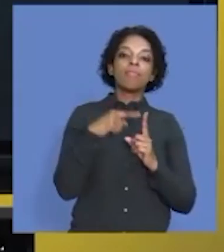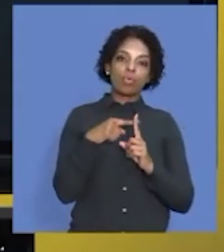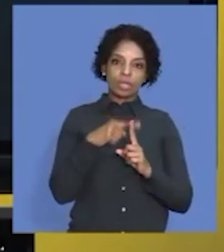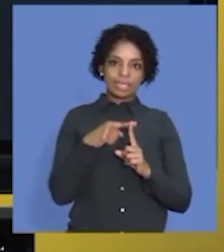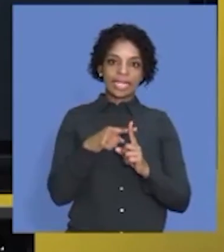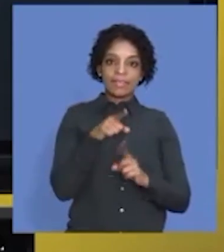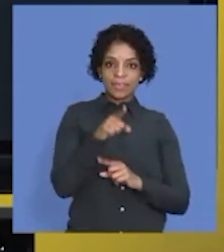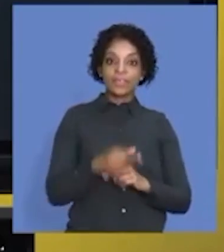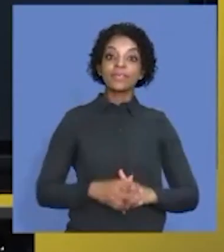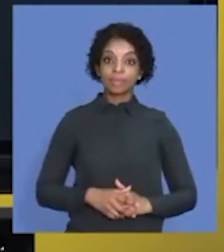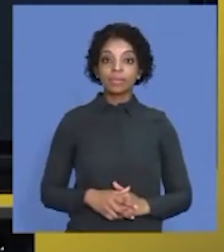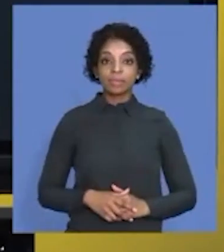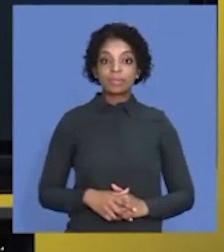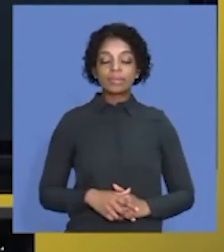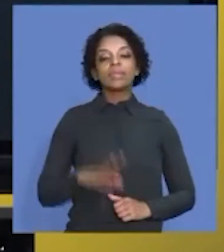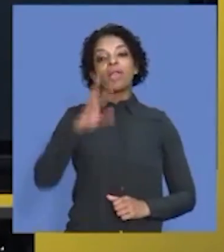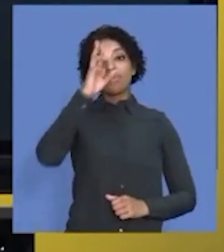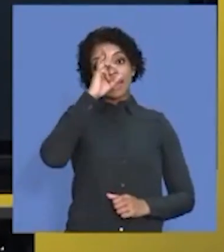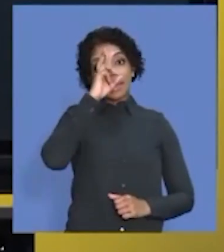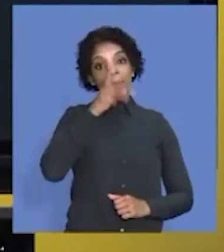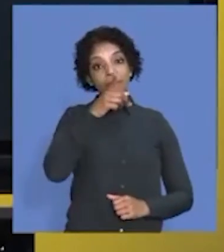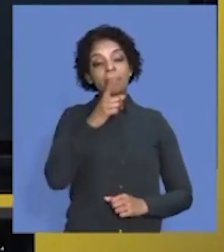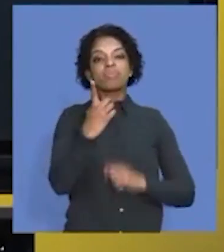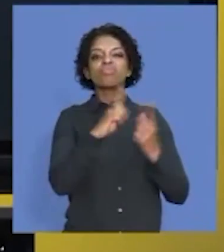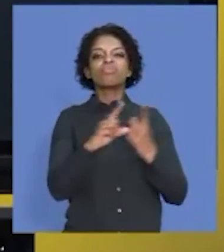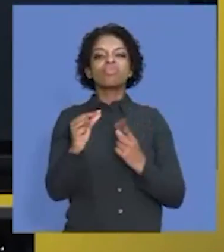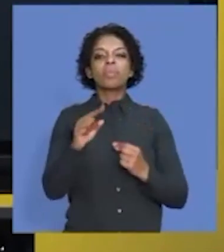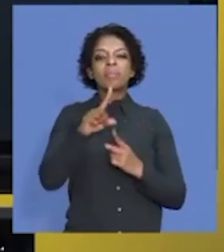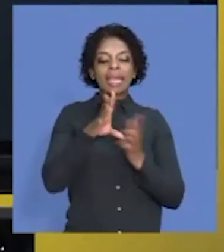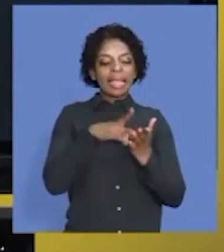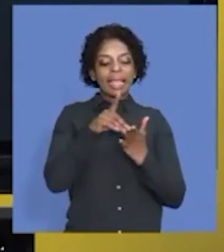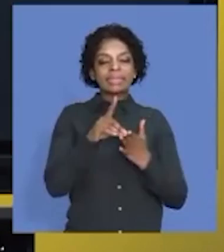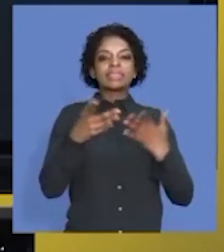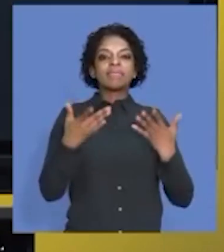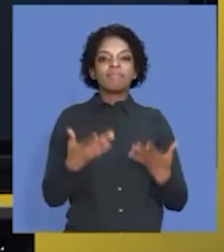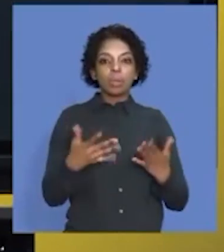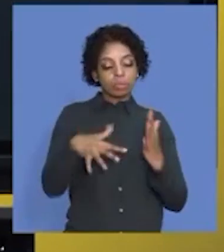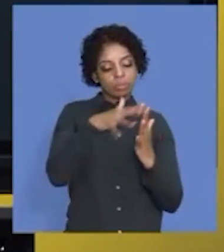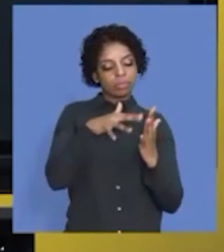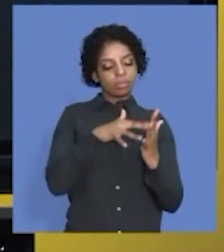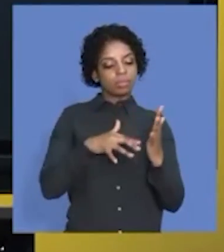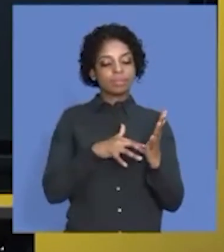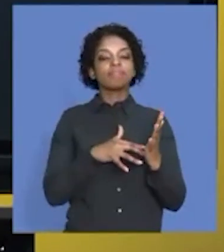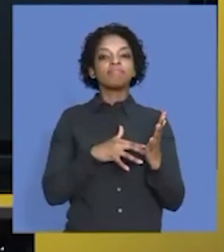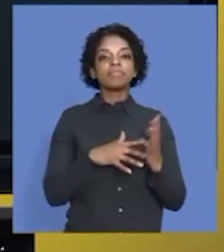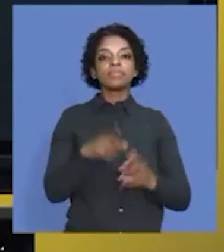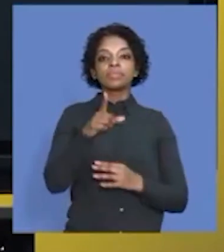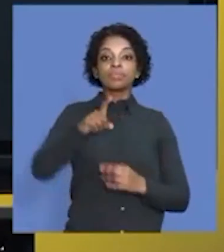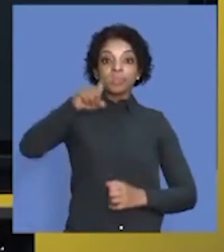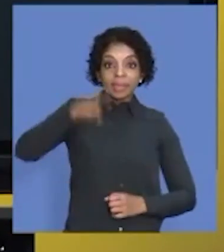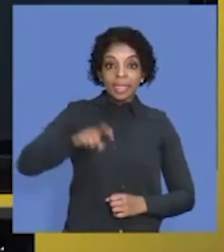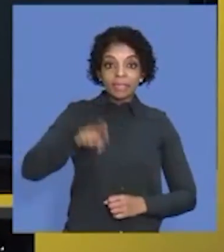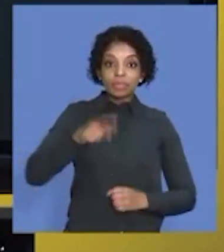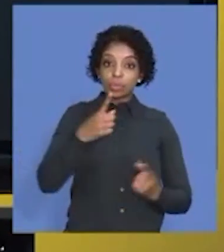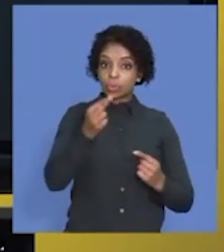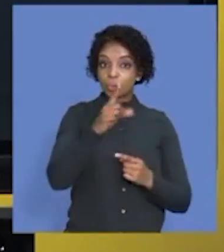right? And also, remember, when you're doing the cash flow statement, other than the fixed assets, you also